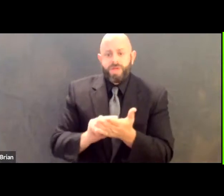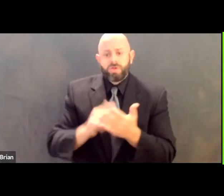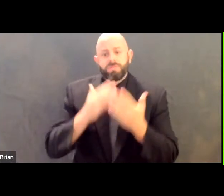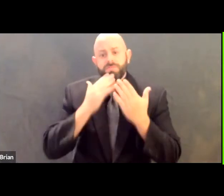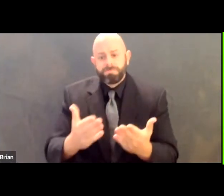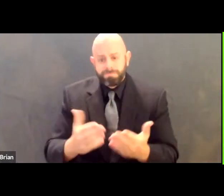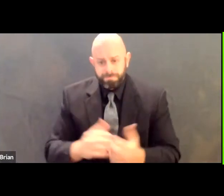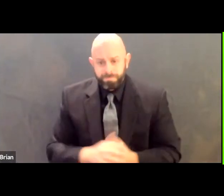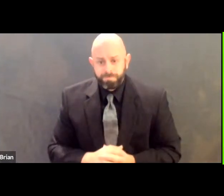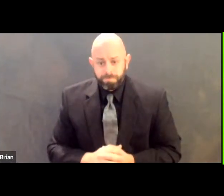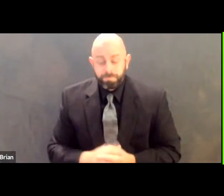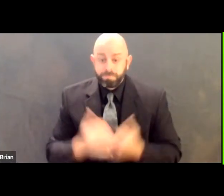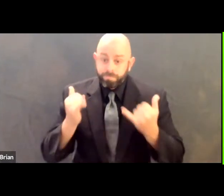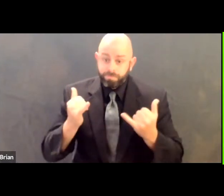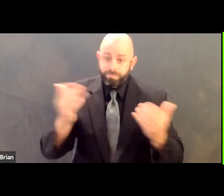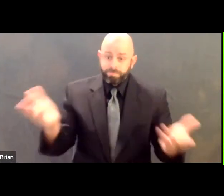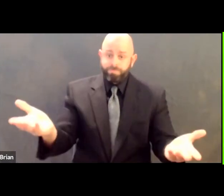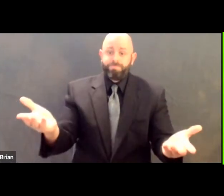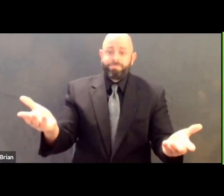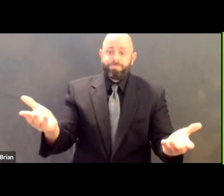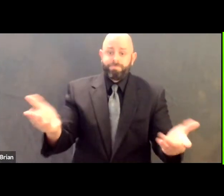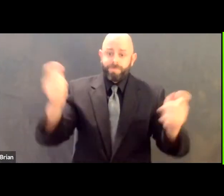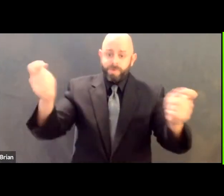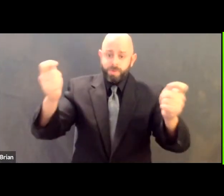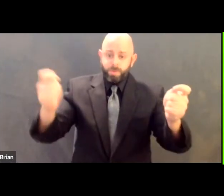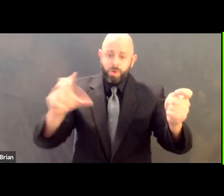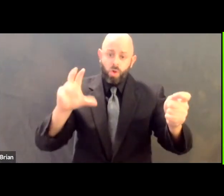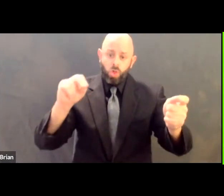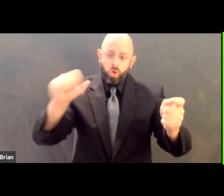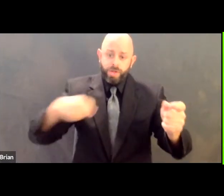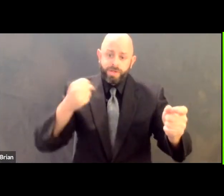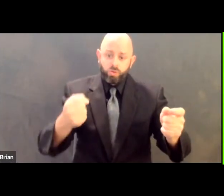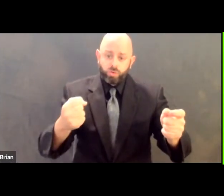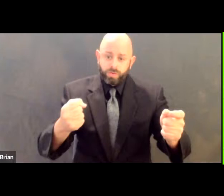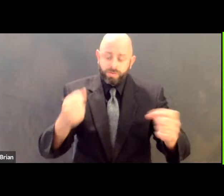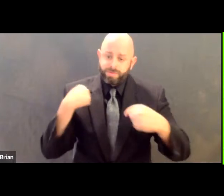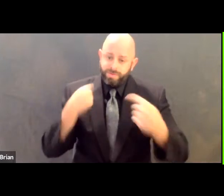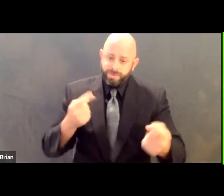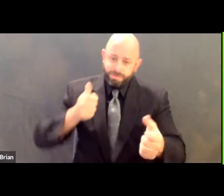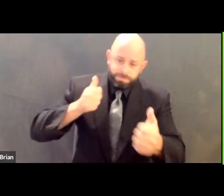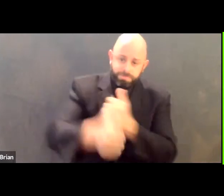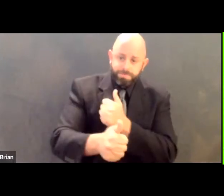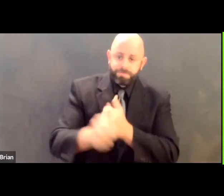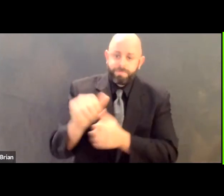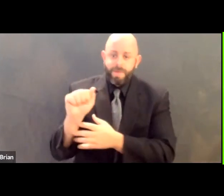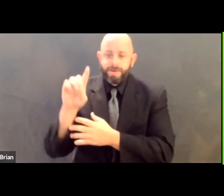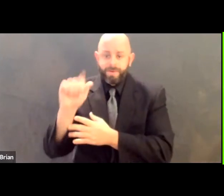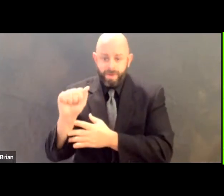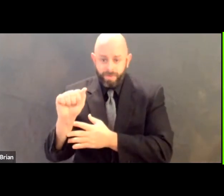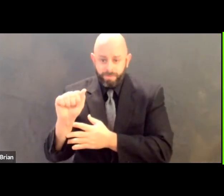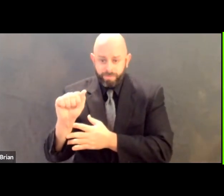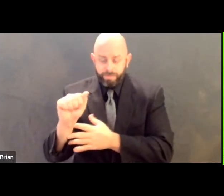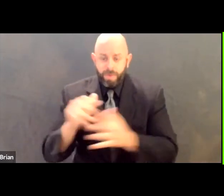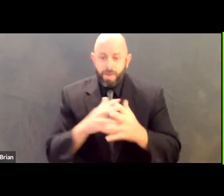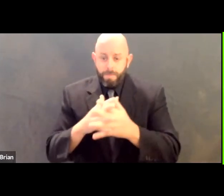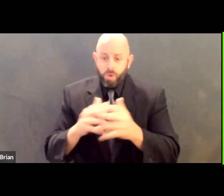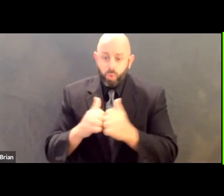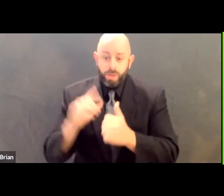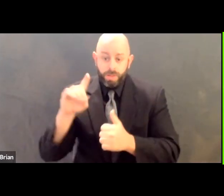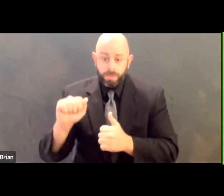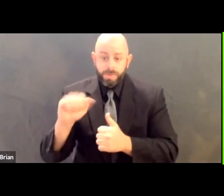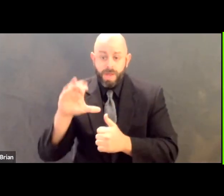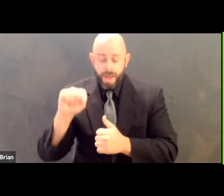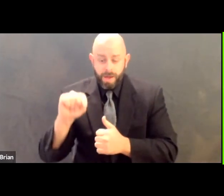we're celebrating 30 years of since passage of the Americans with Disabilities Act on July the 26th,